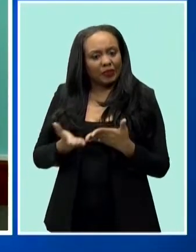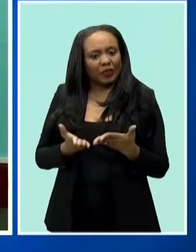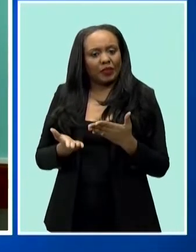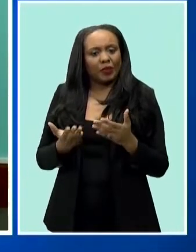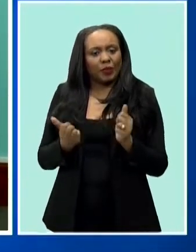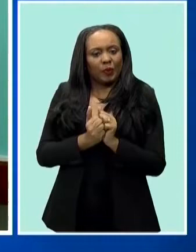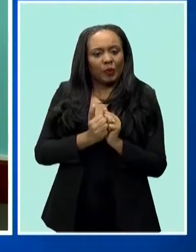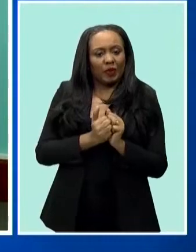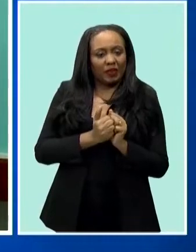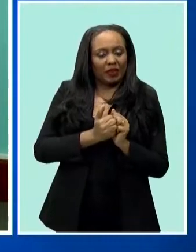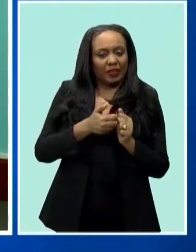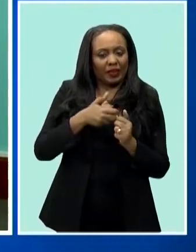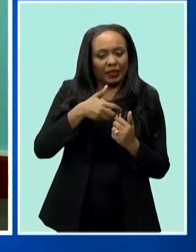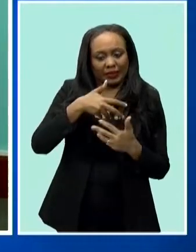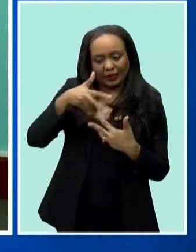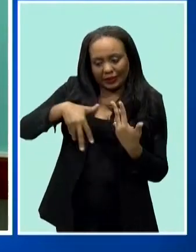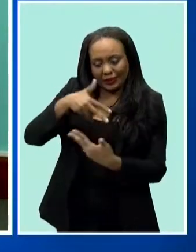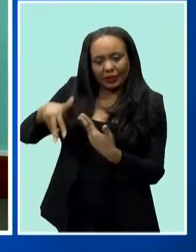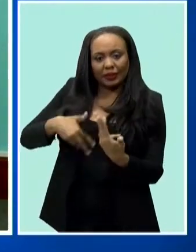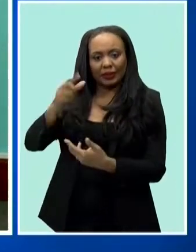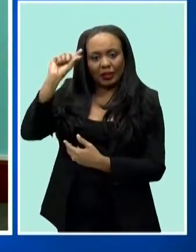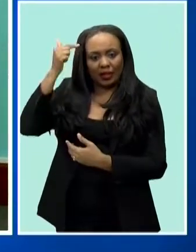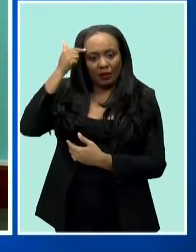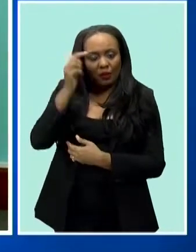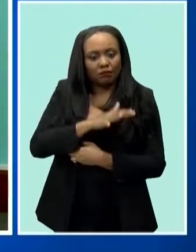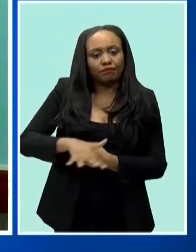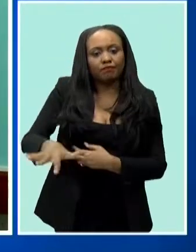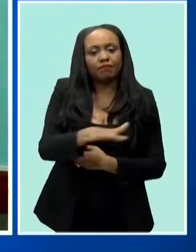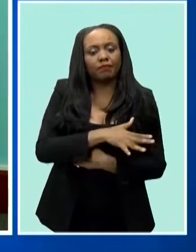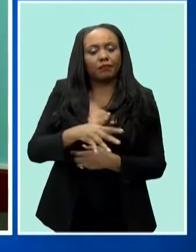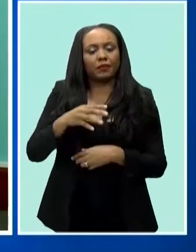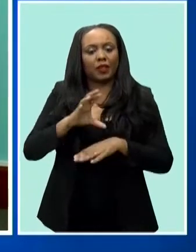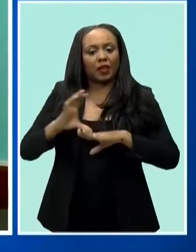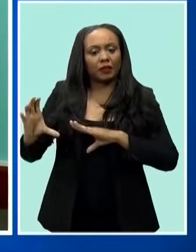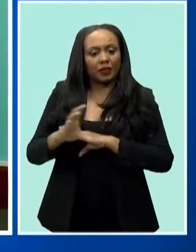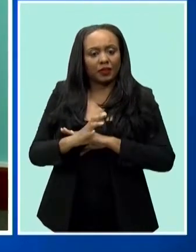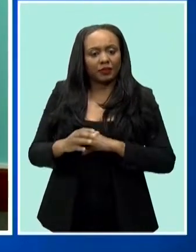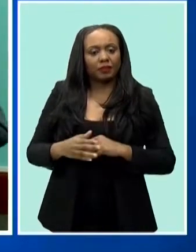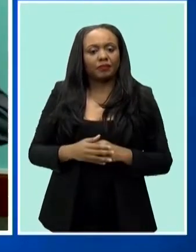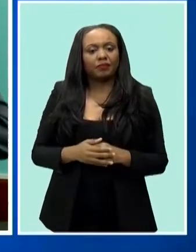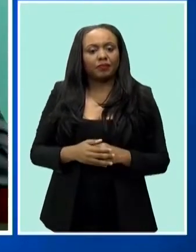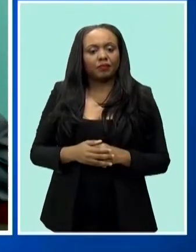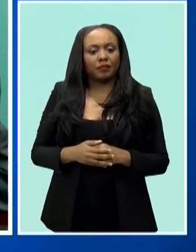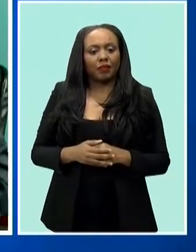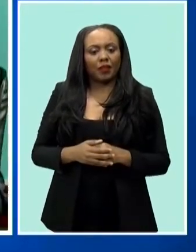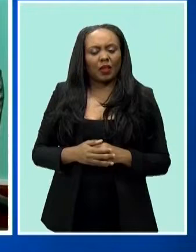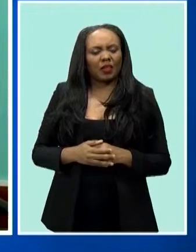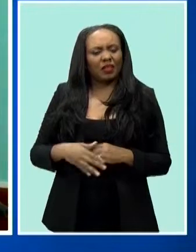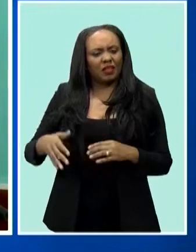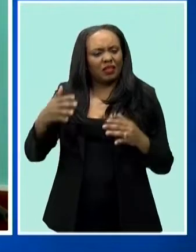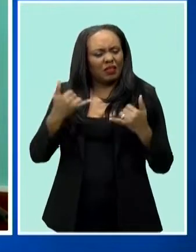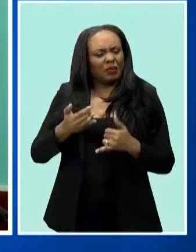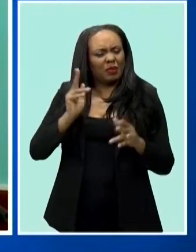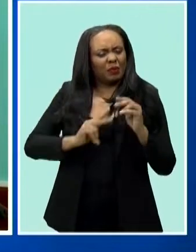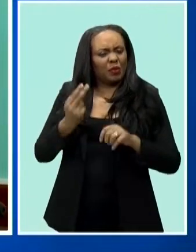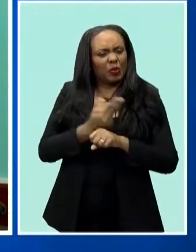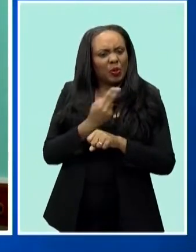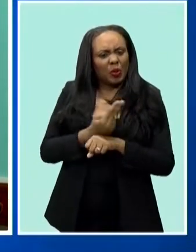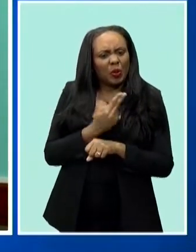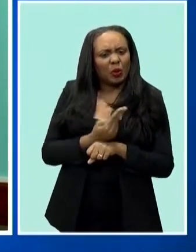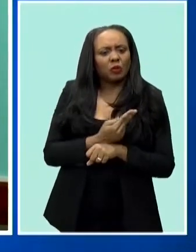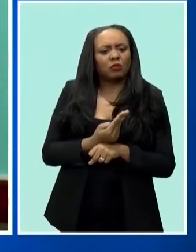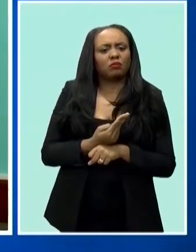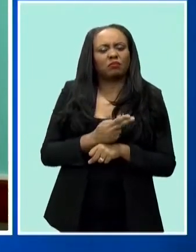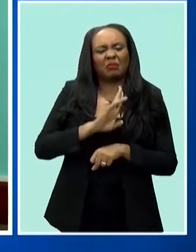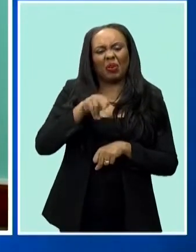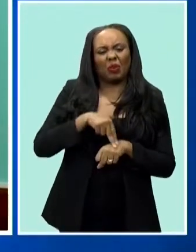government in countries across the Caribbean. In a statement, BID says that government processes that modernize from traditional to digital can help to